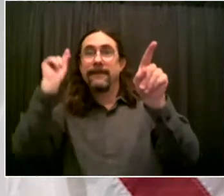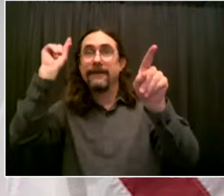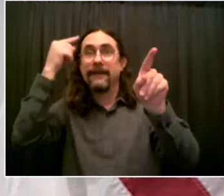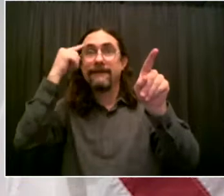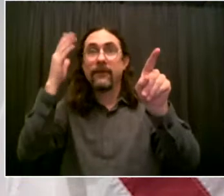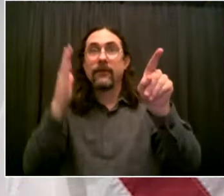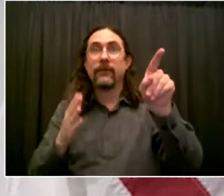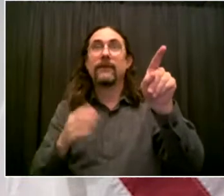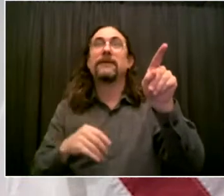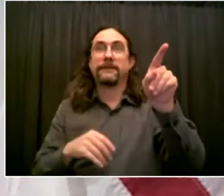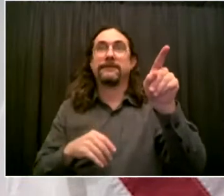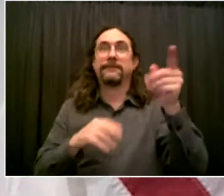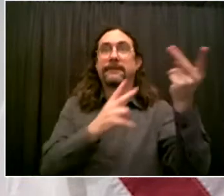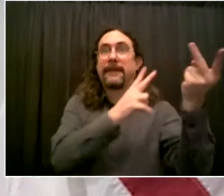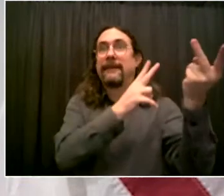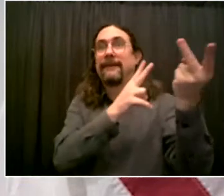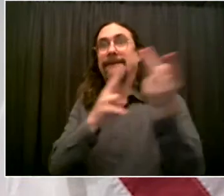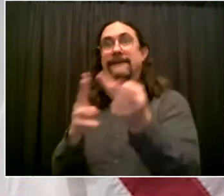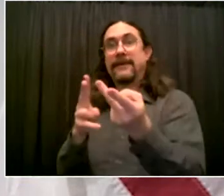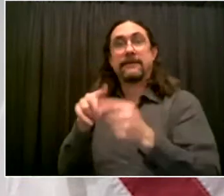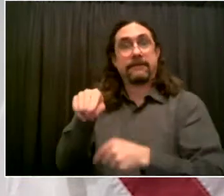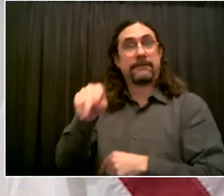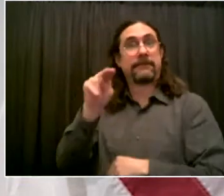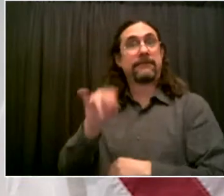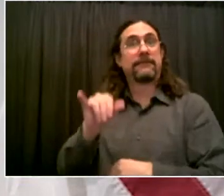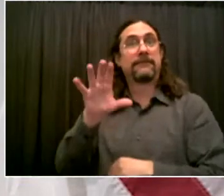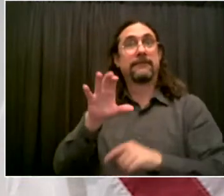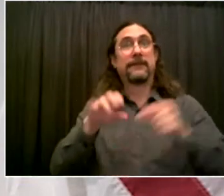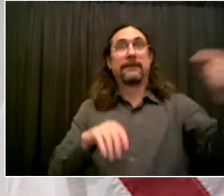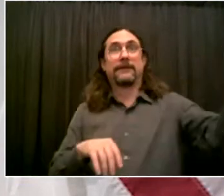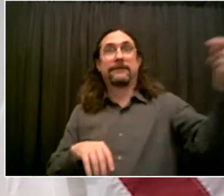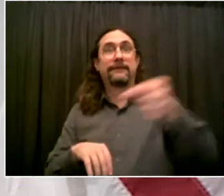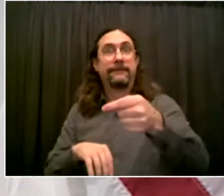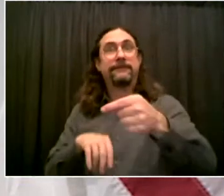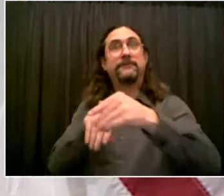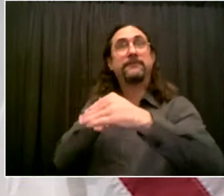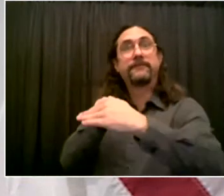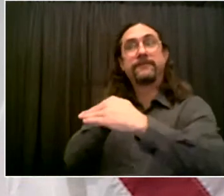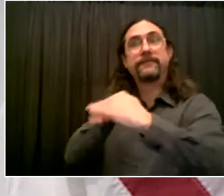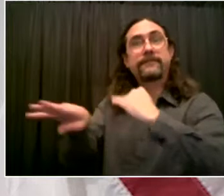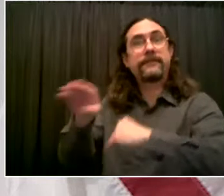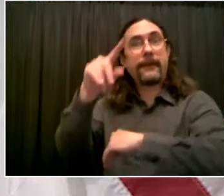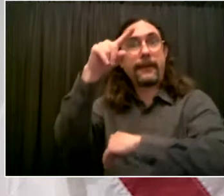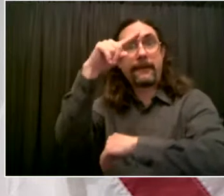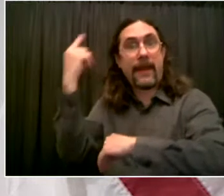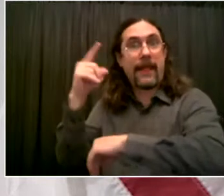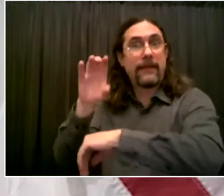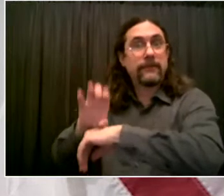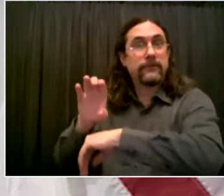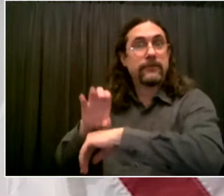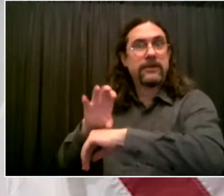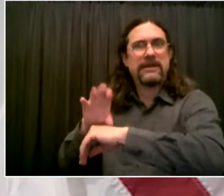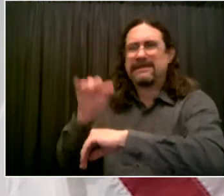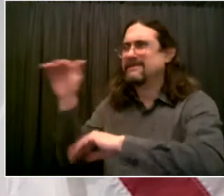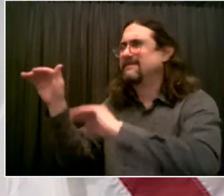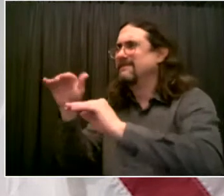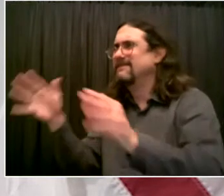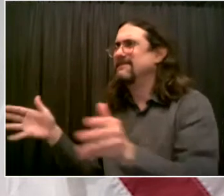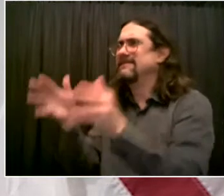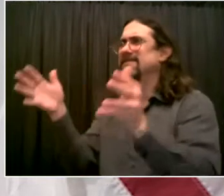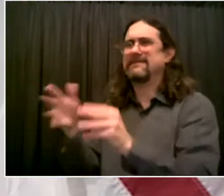say, for vaccinations of people in the city, how do you feel about the